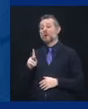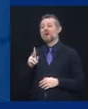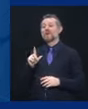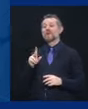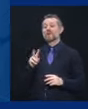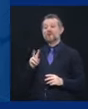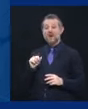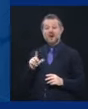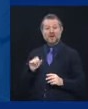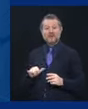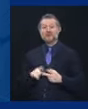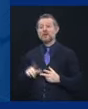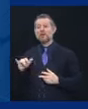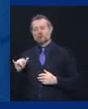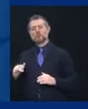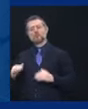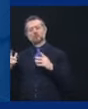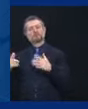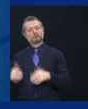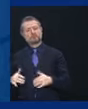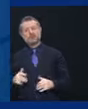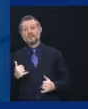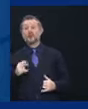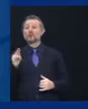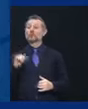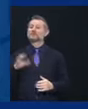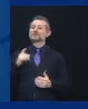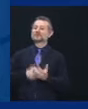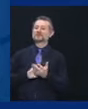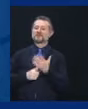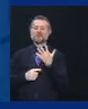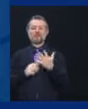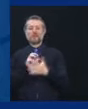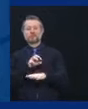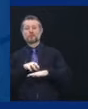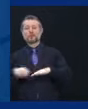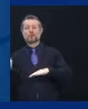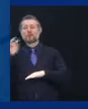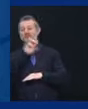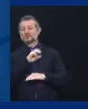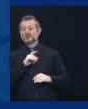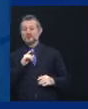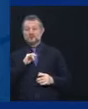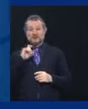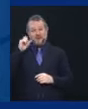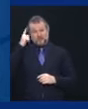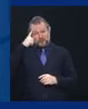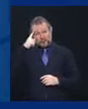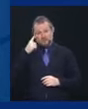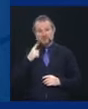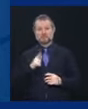City, the Bronx, and then look at the variance between the Bronx and Manhattan.